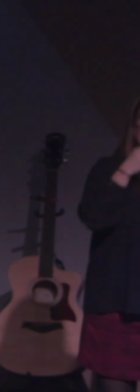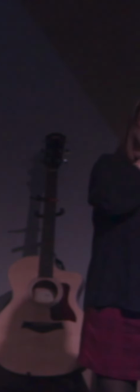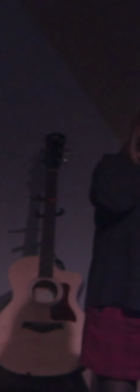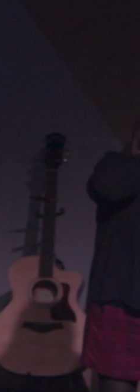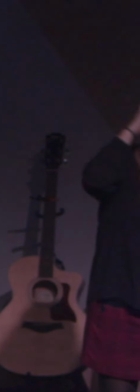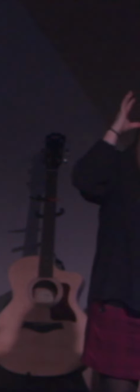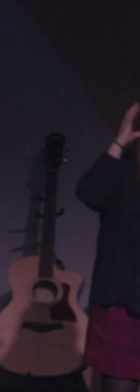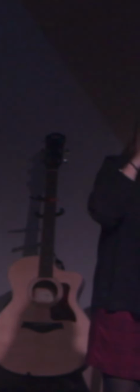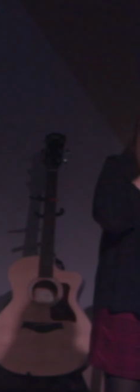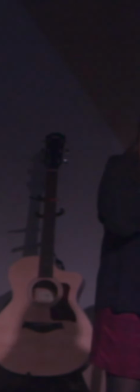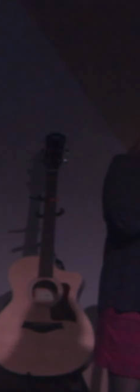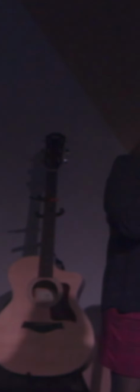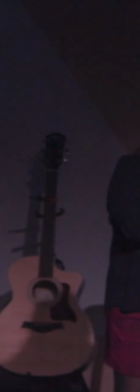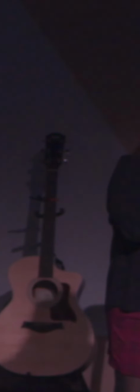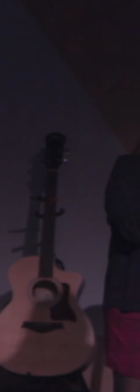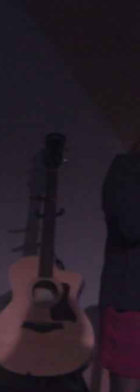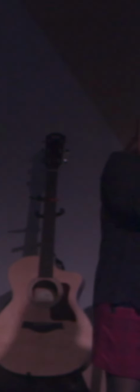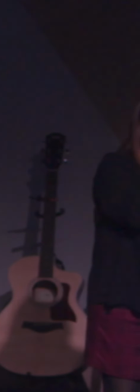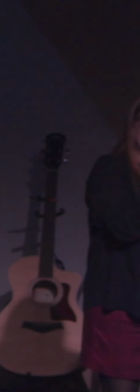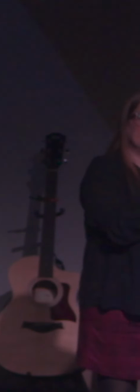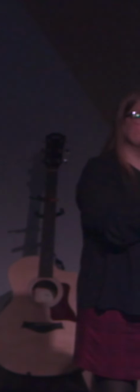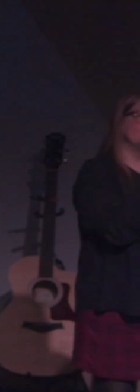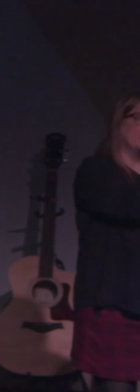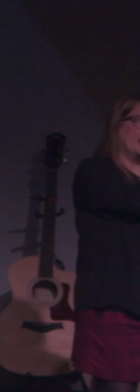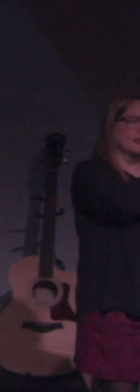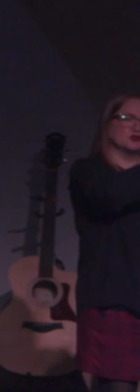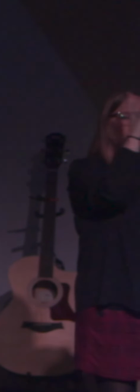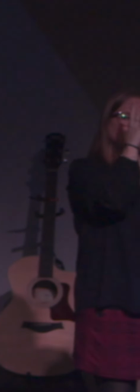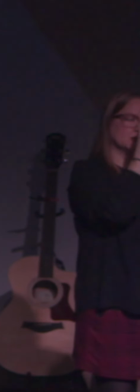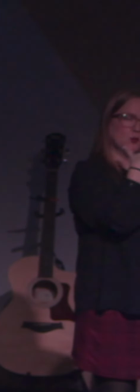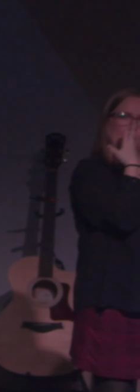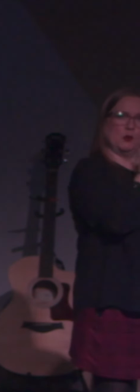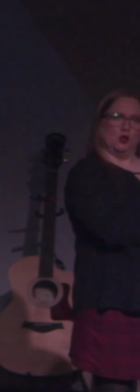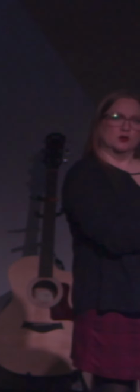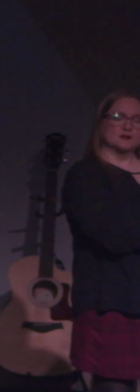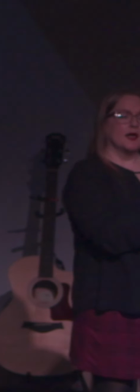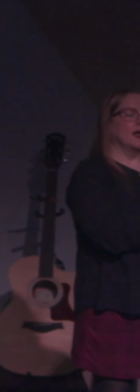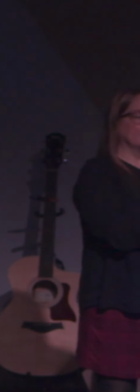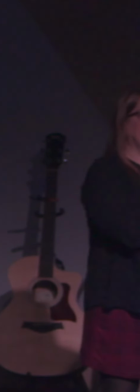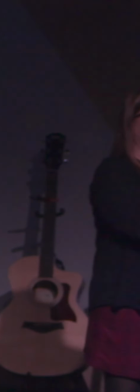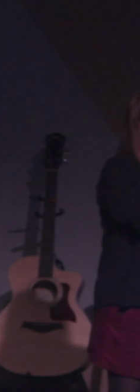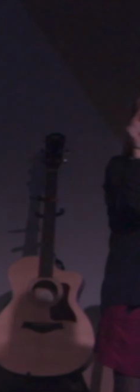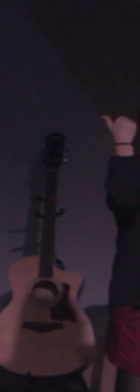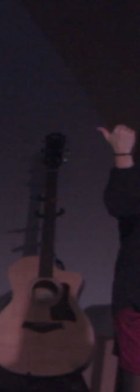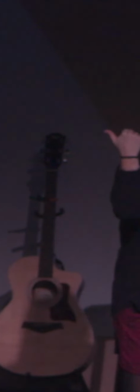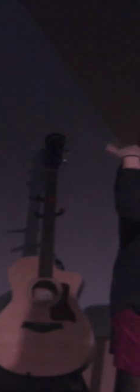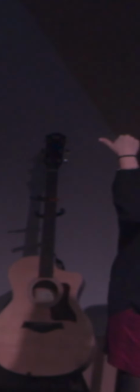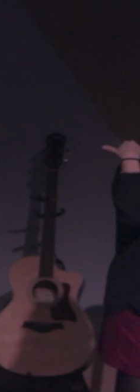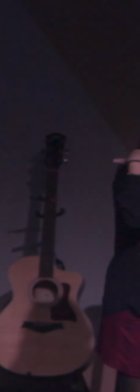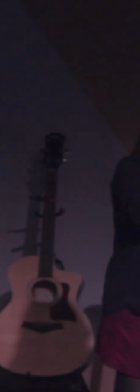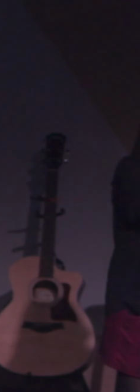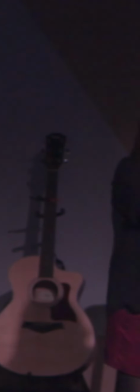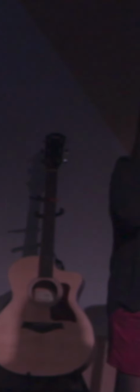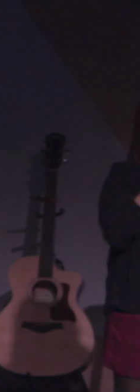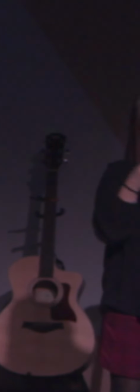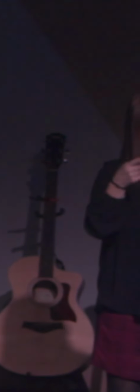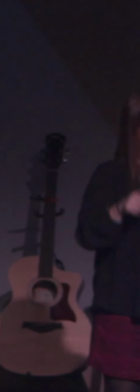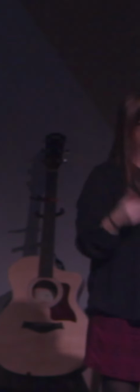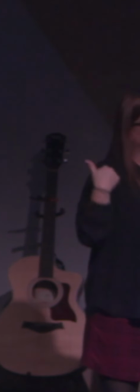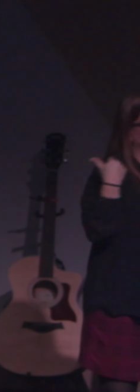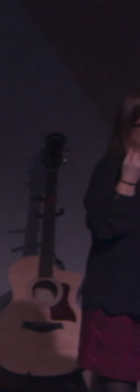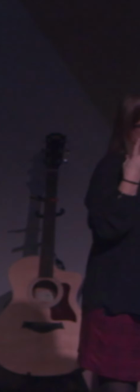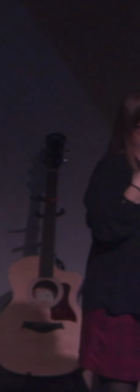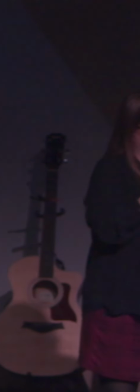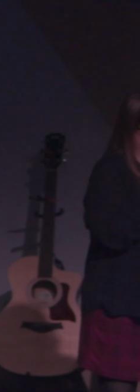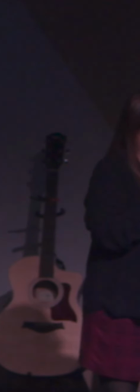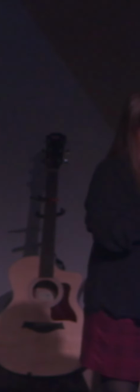like what are we talking about here? What's an illustration of what we're talking about? And he brought me back to some things that happened over the last few years